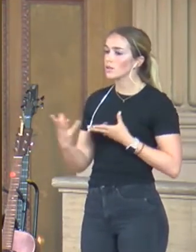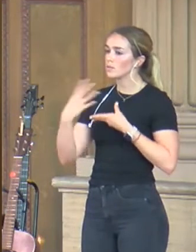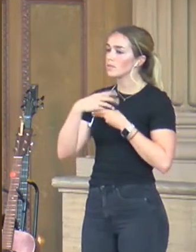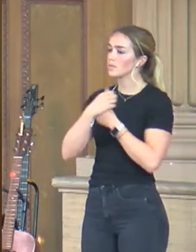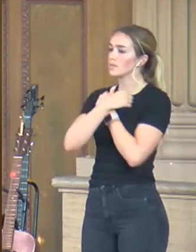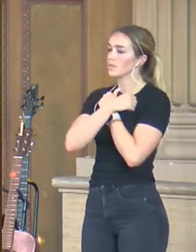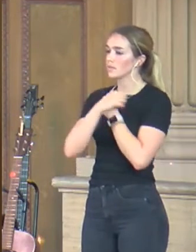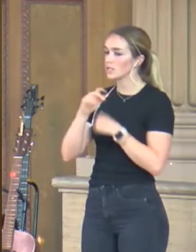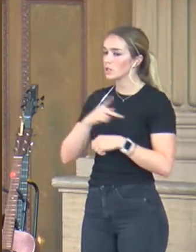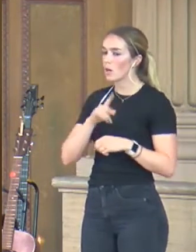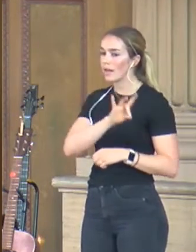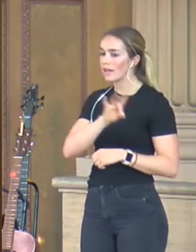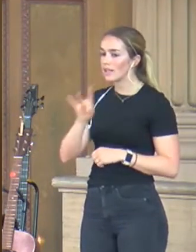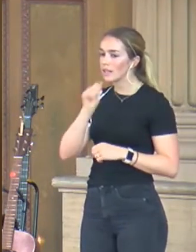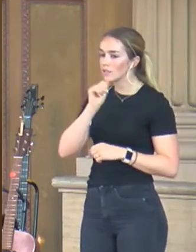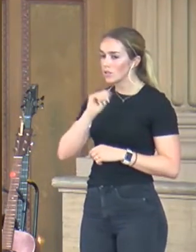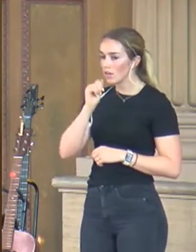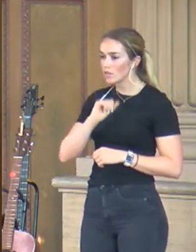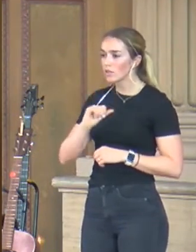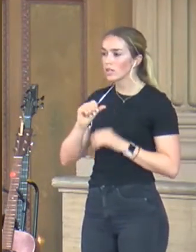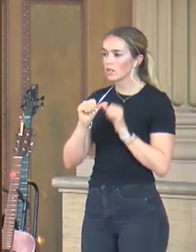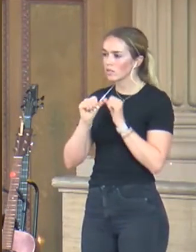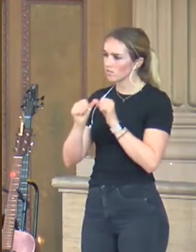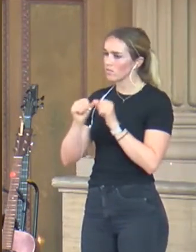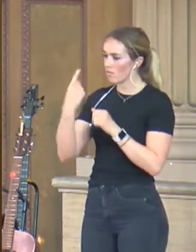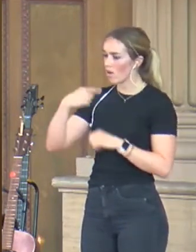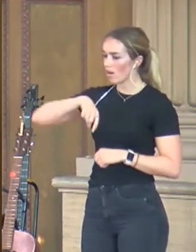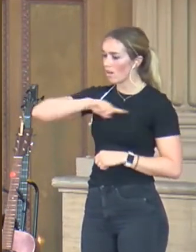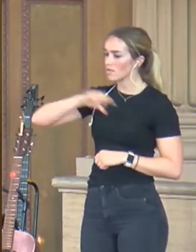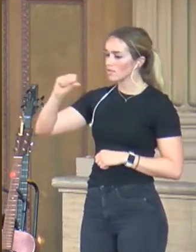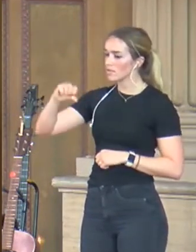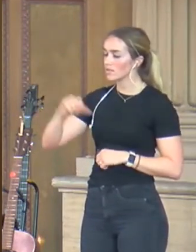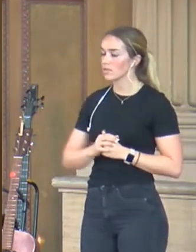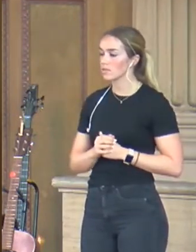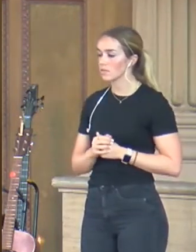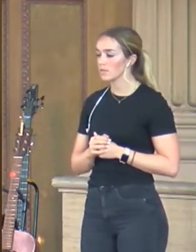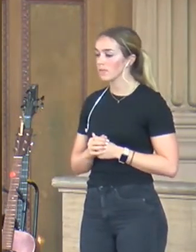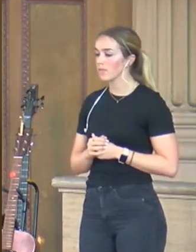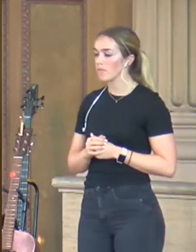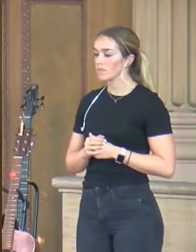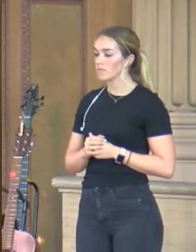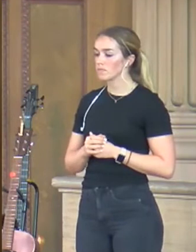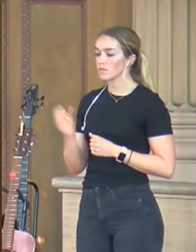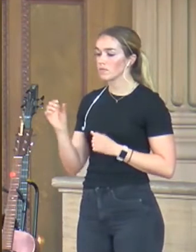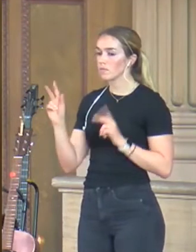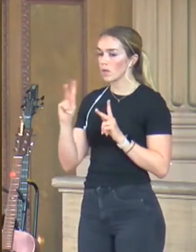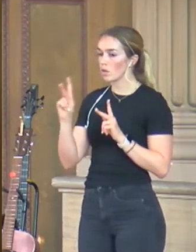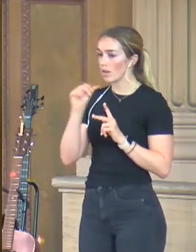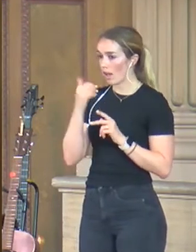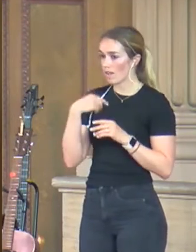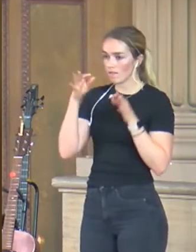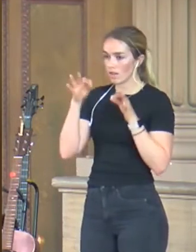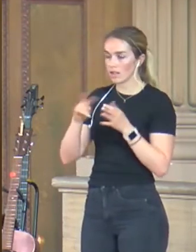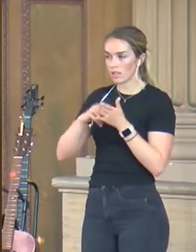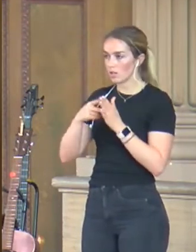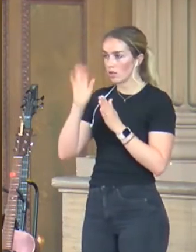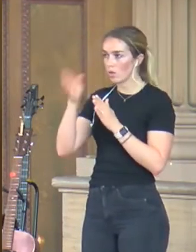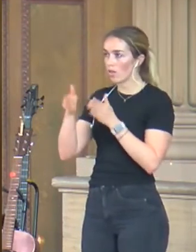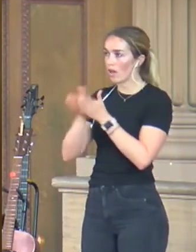Psalm 88's suffering and to do it for us so that no faithful person's suffering will last forever.